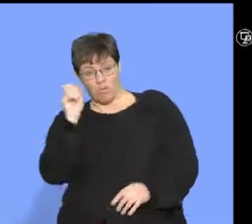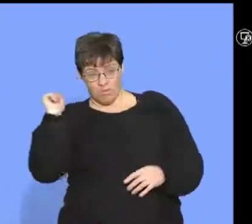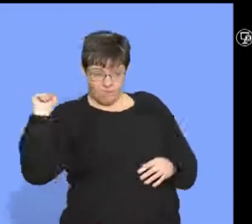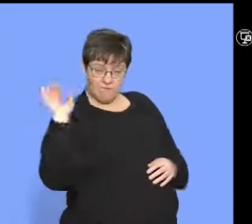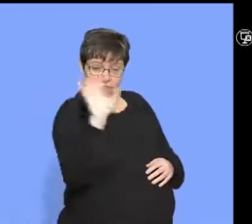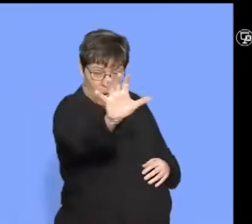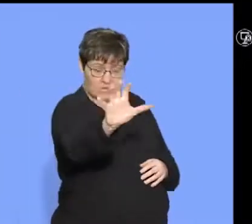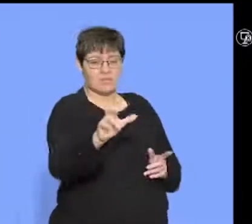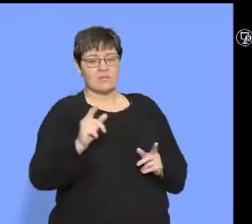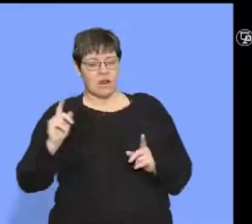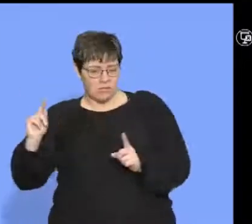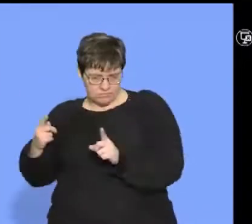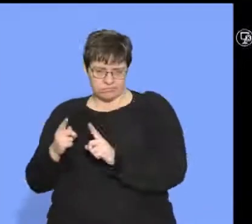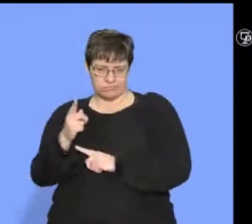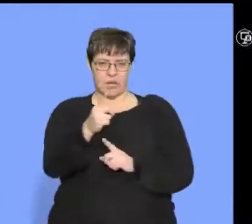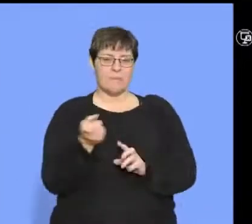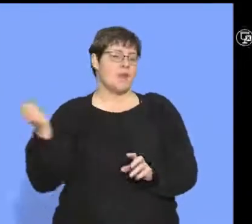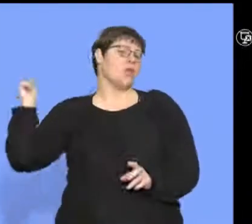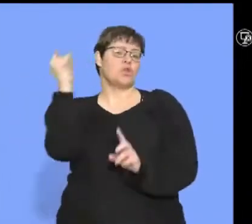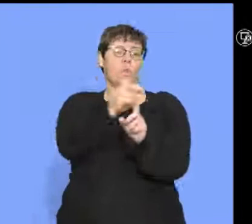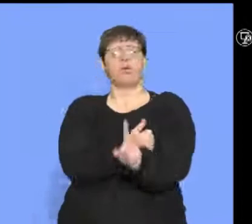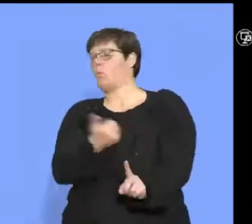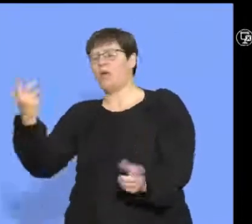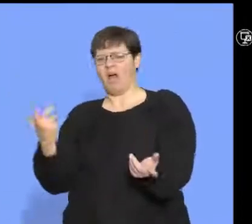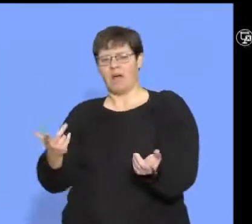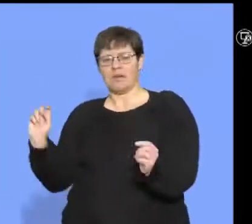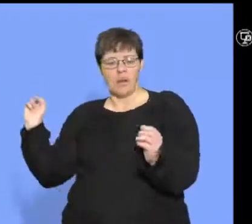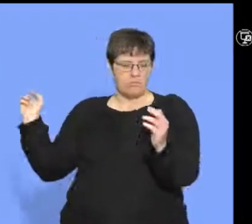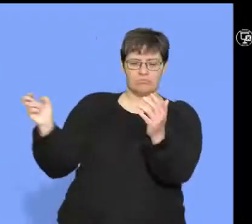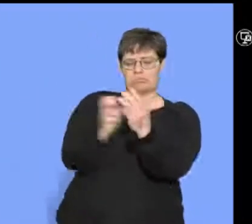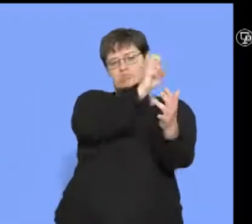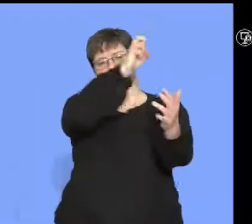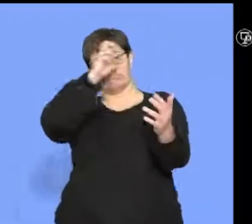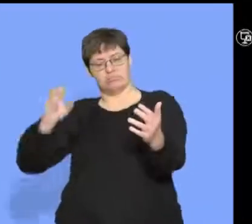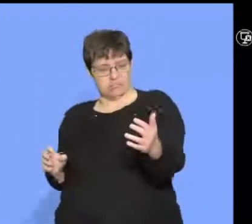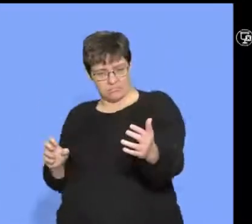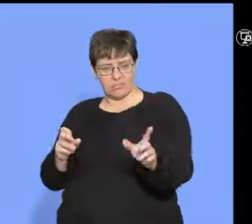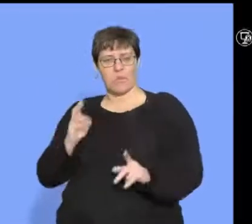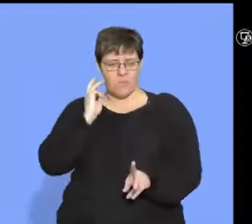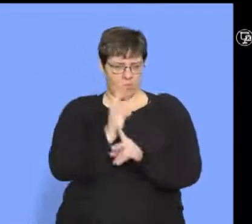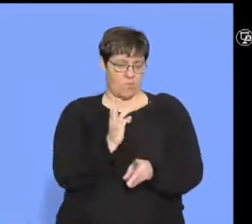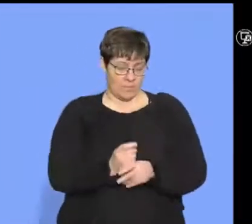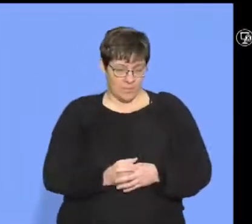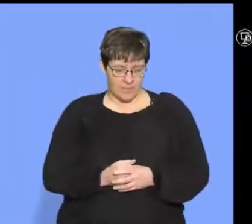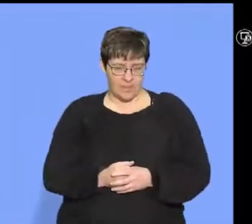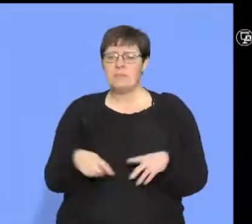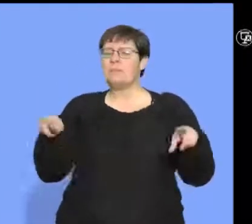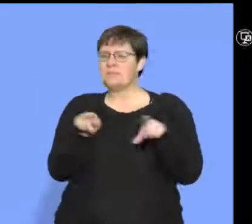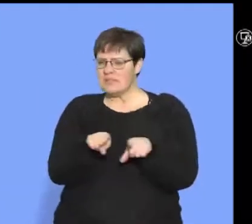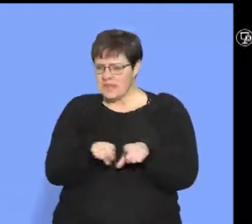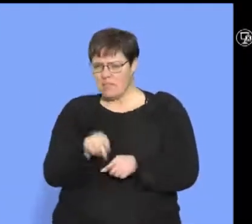that's applied to it, and it will always bounce back off of an object that it collides with. But we also